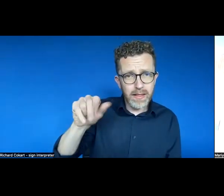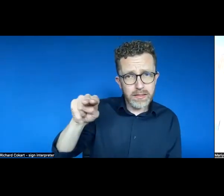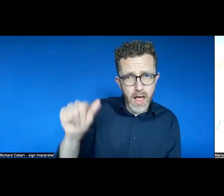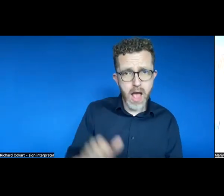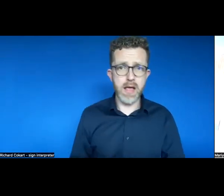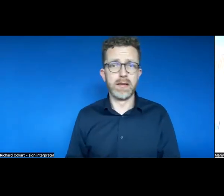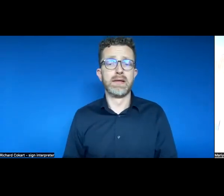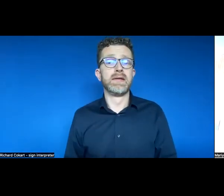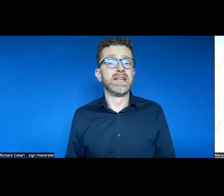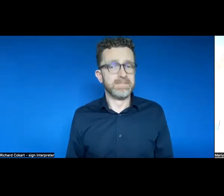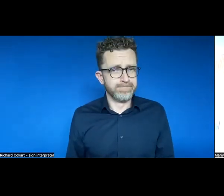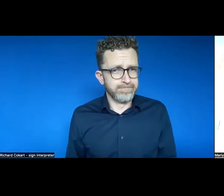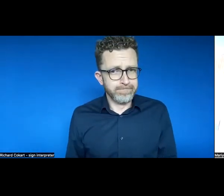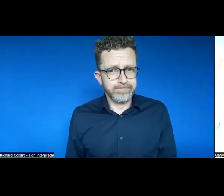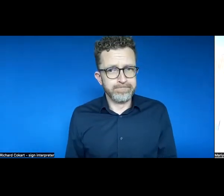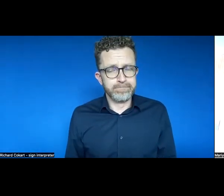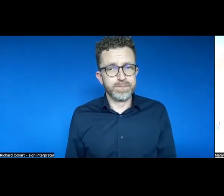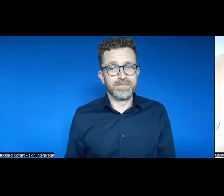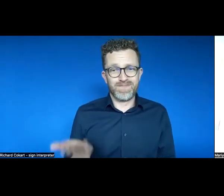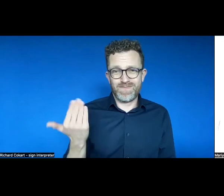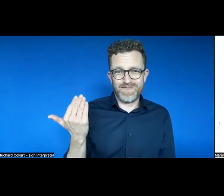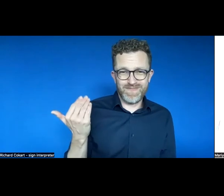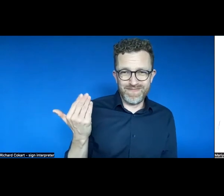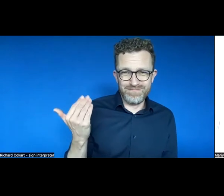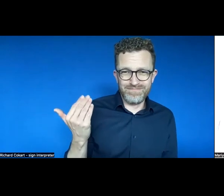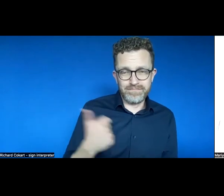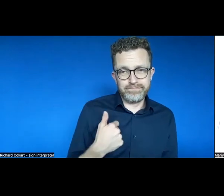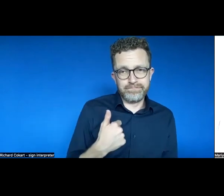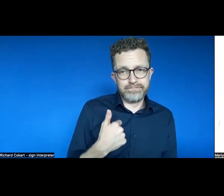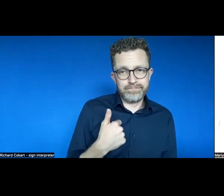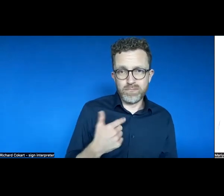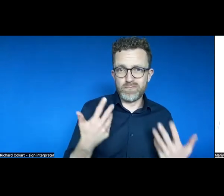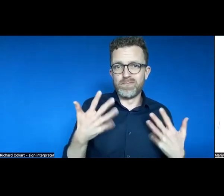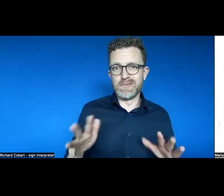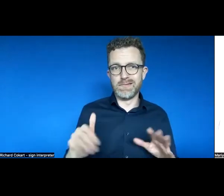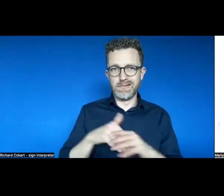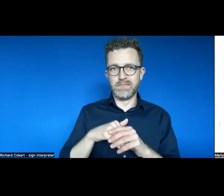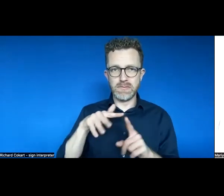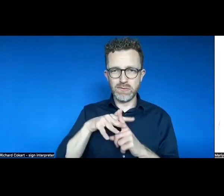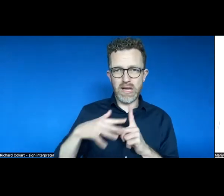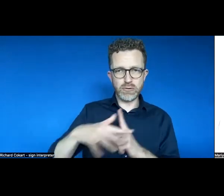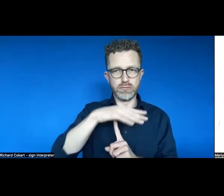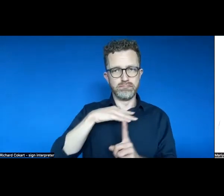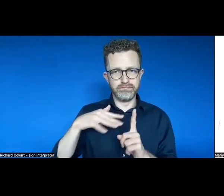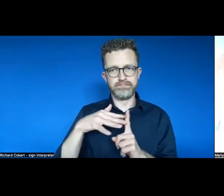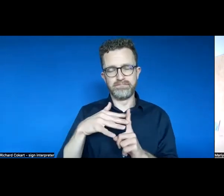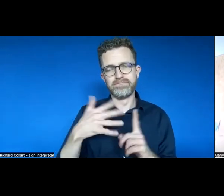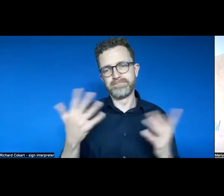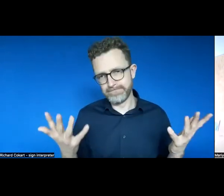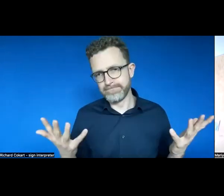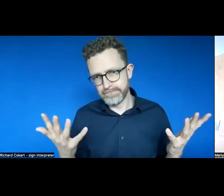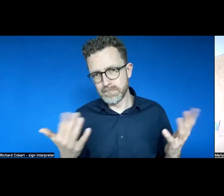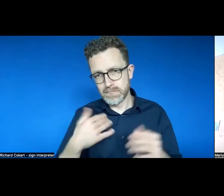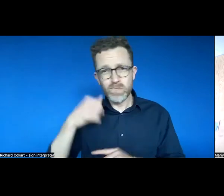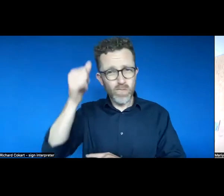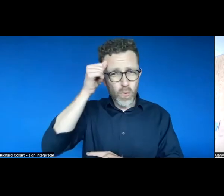the situation of children living in this kind of institutions.